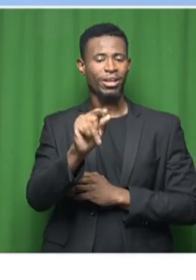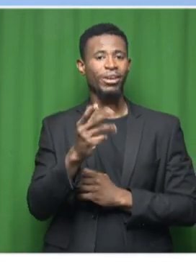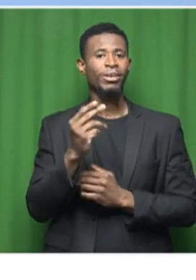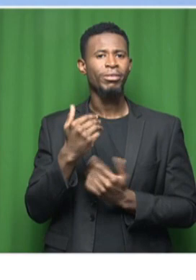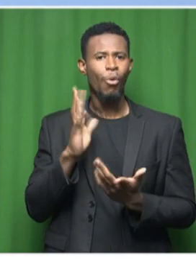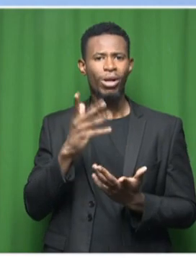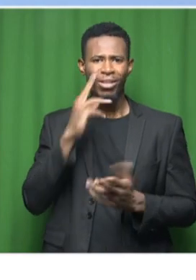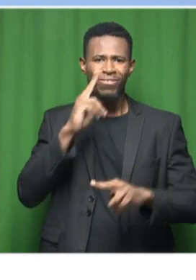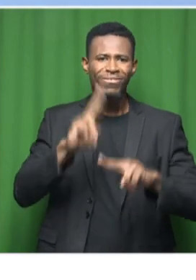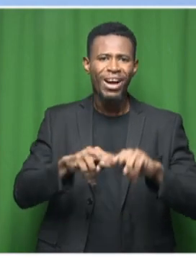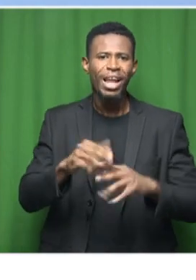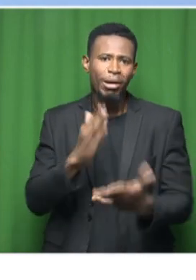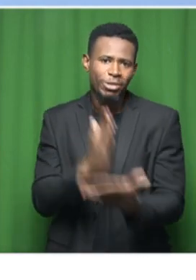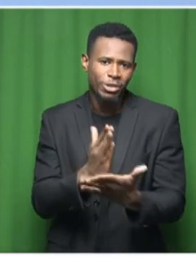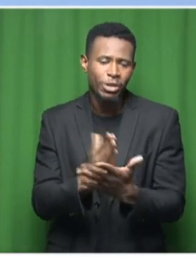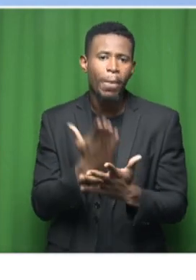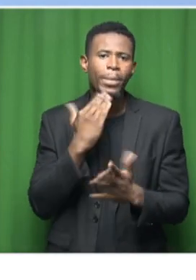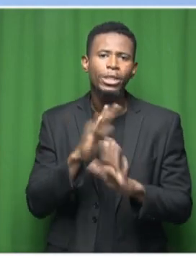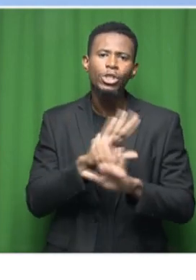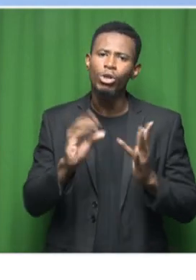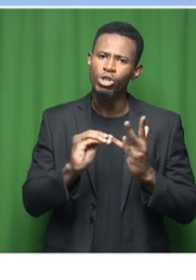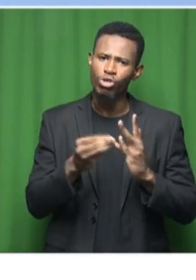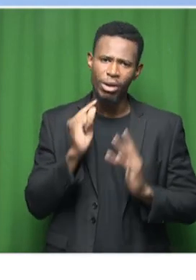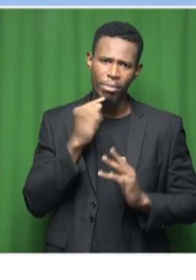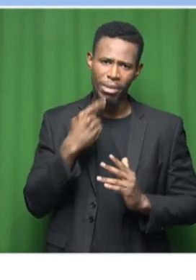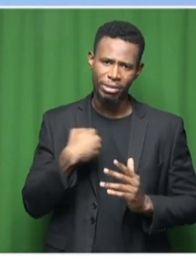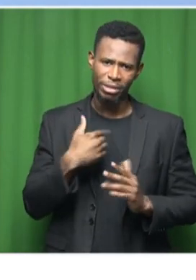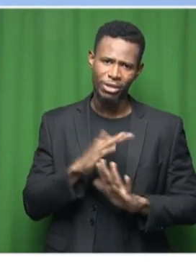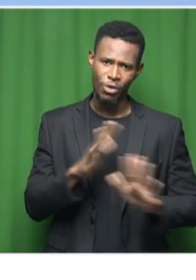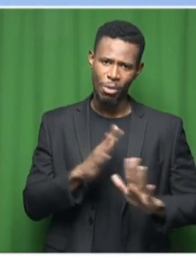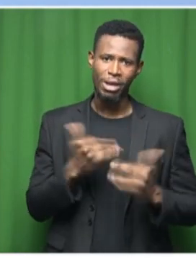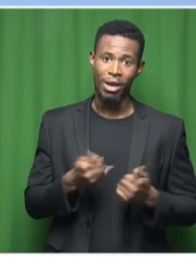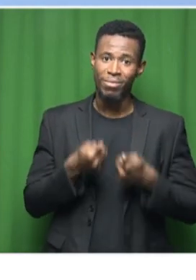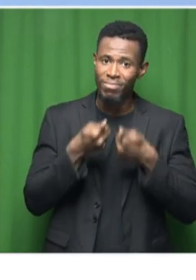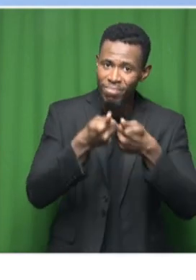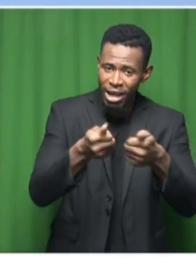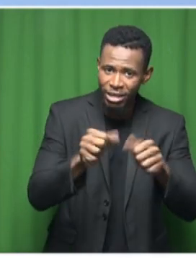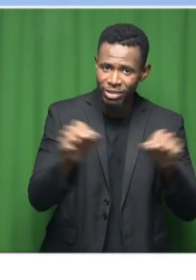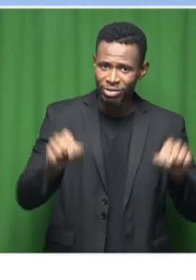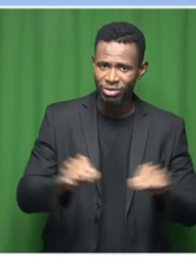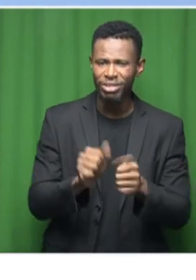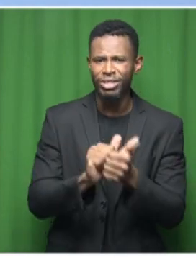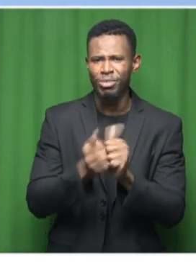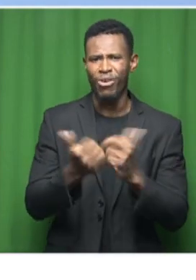fun and don't try to miss me too much. It's back to you in studio with sport.